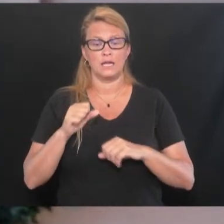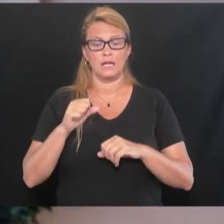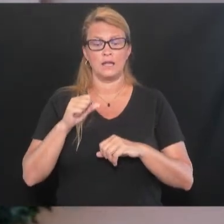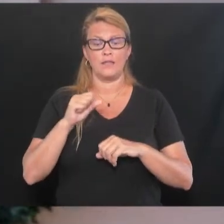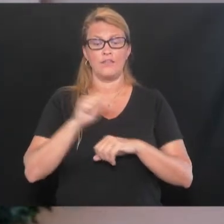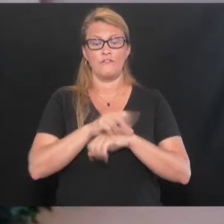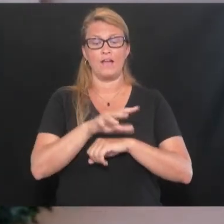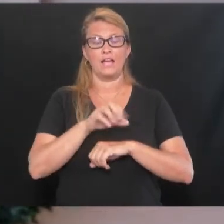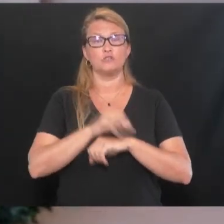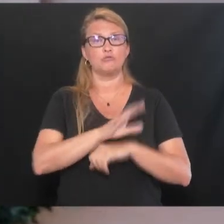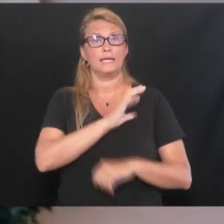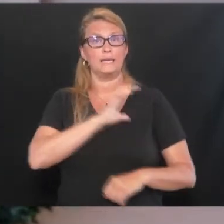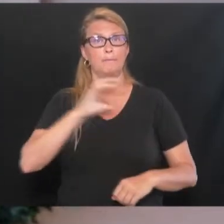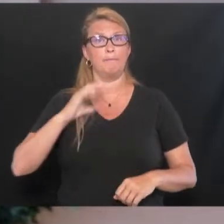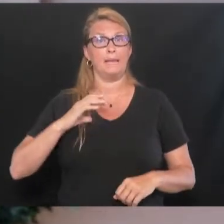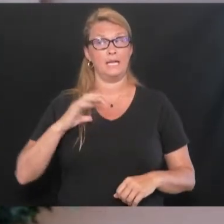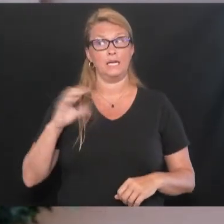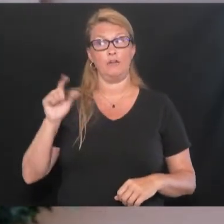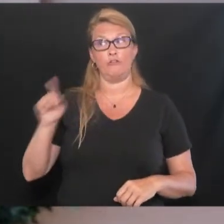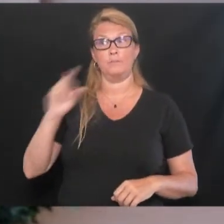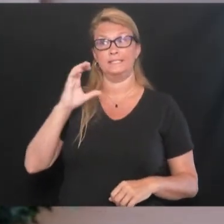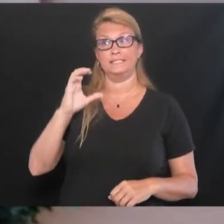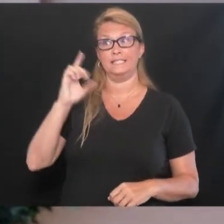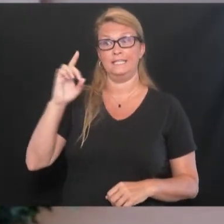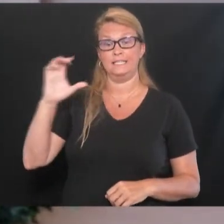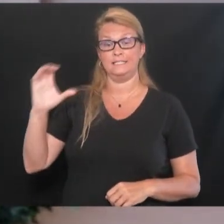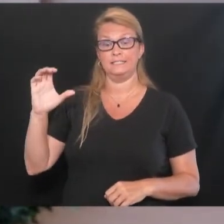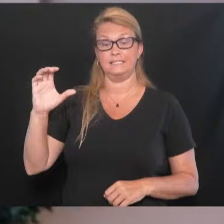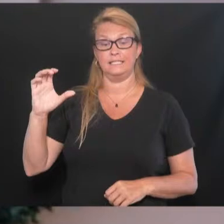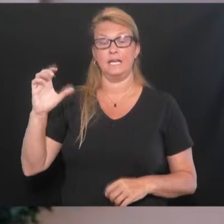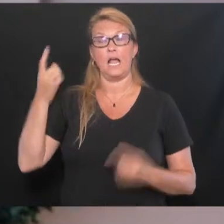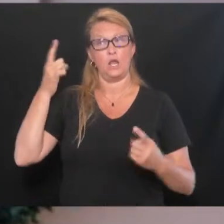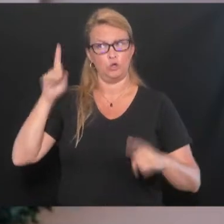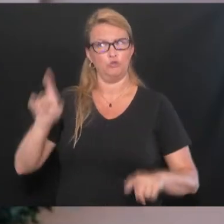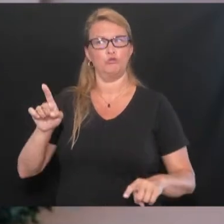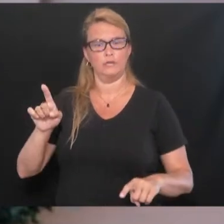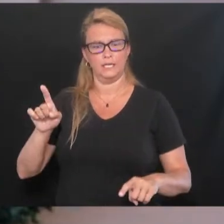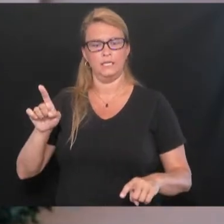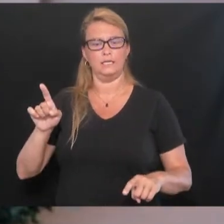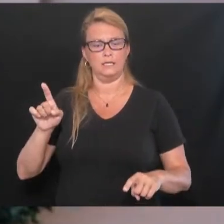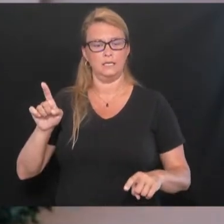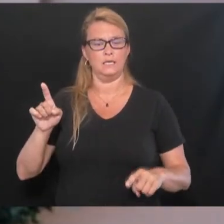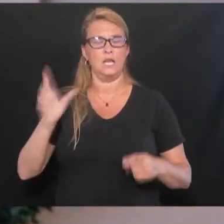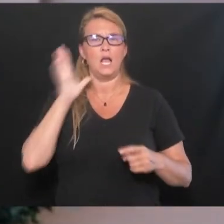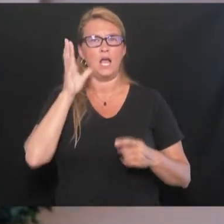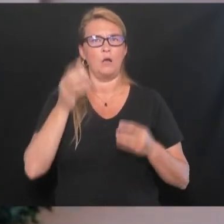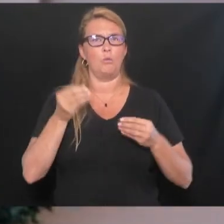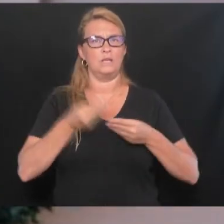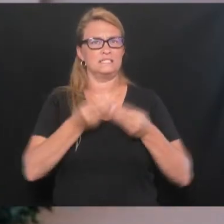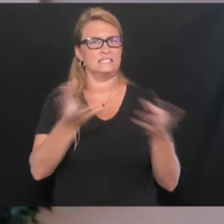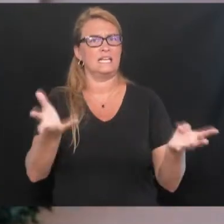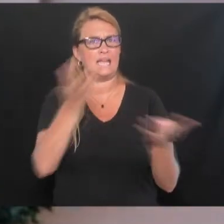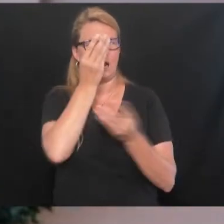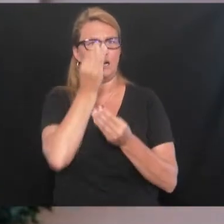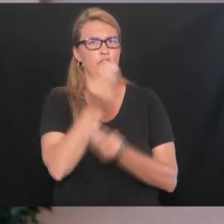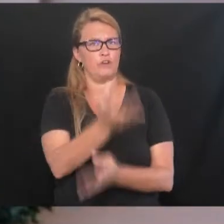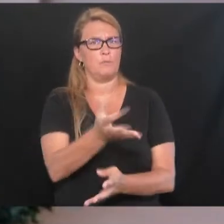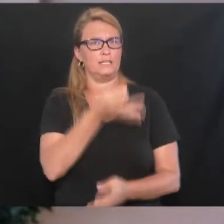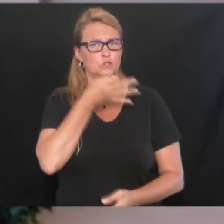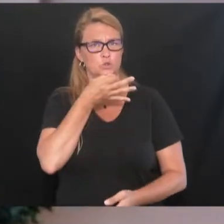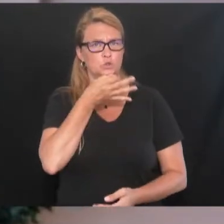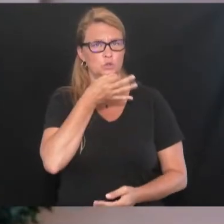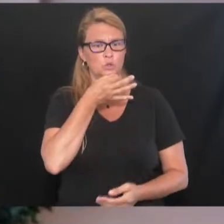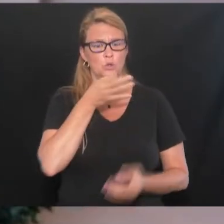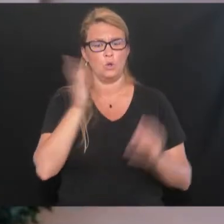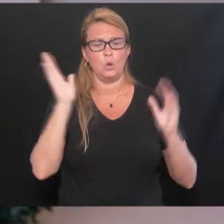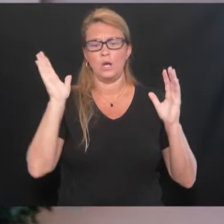for Immunization Practices from the CDC needs to also agree, and they will send out their guidance. We hope to be able to share that